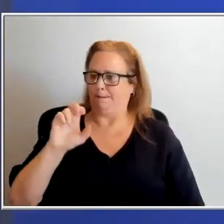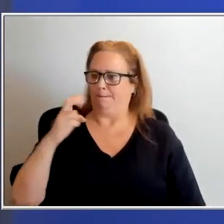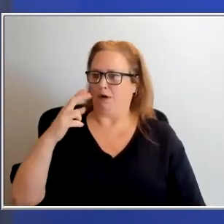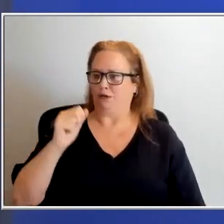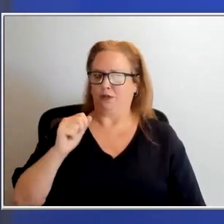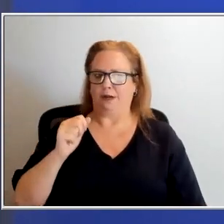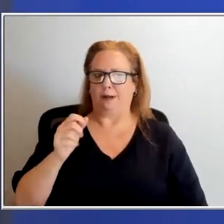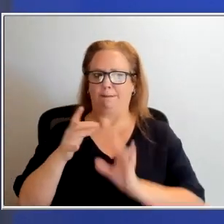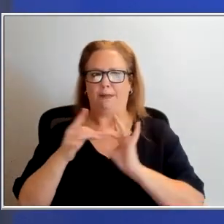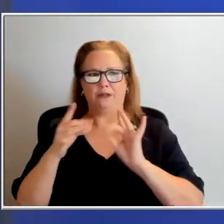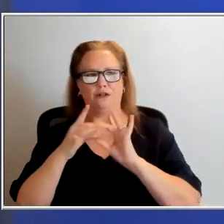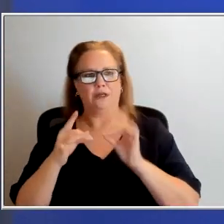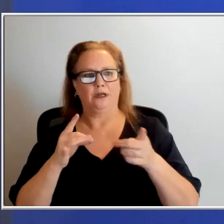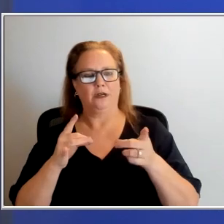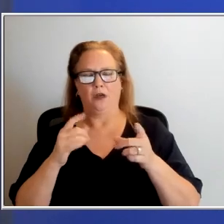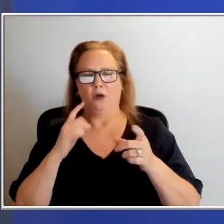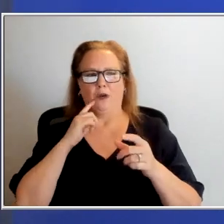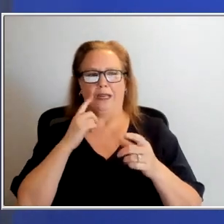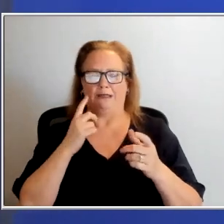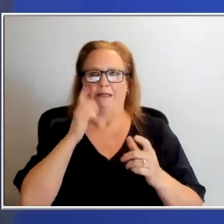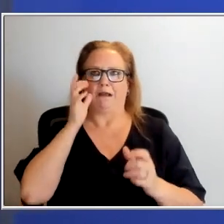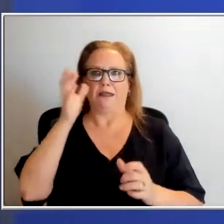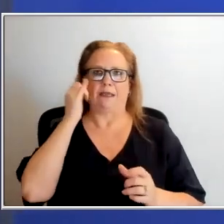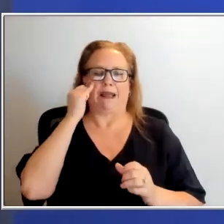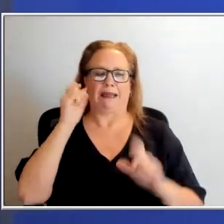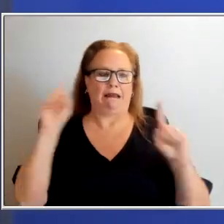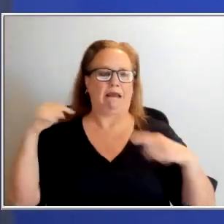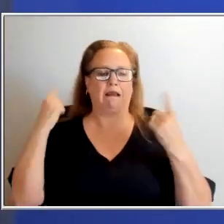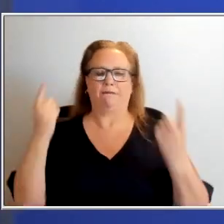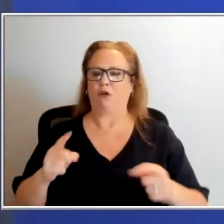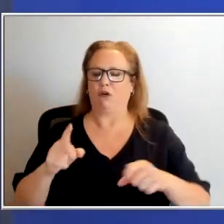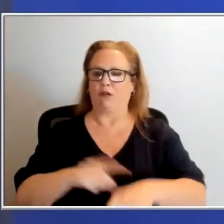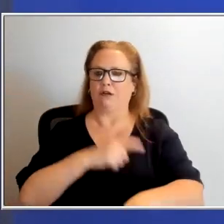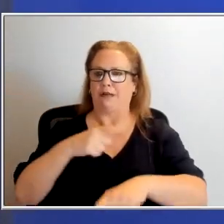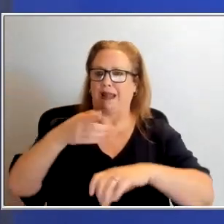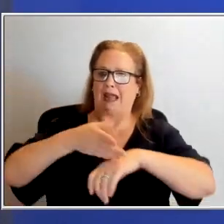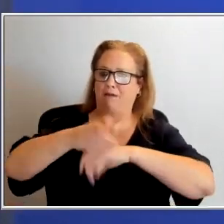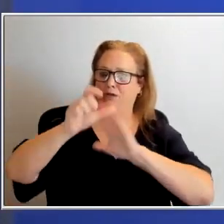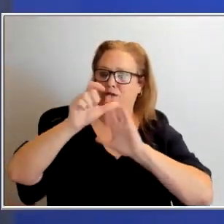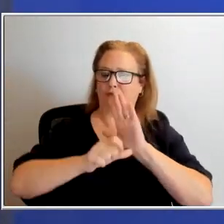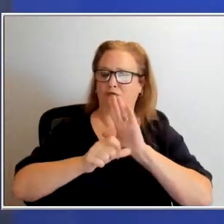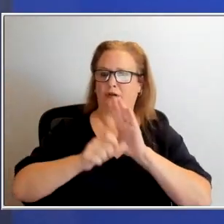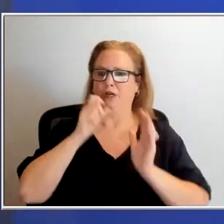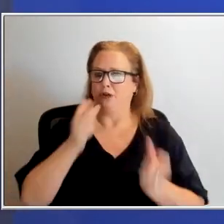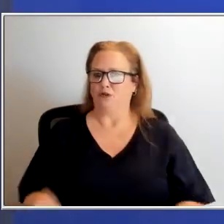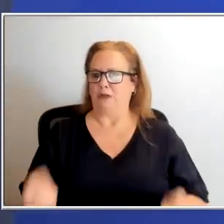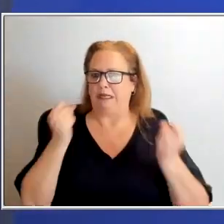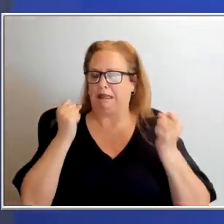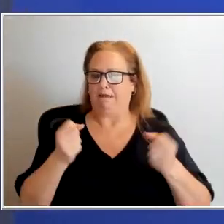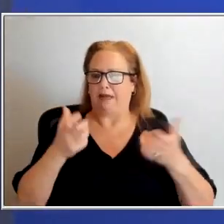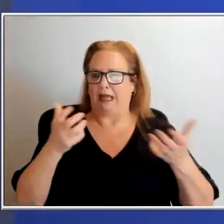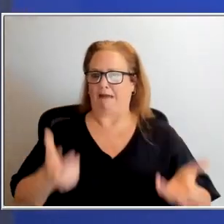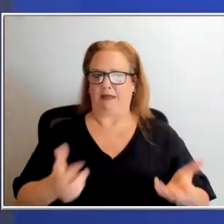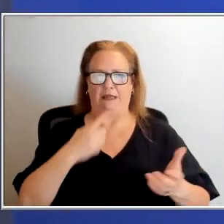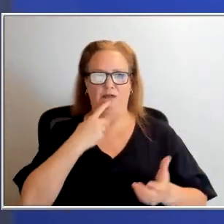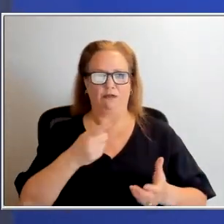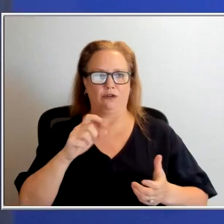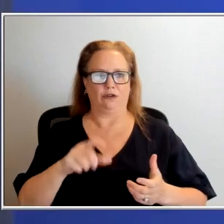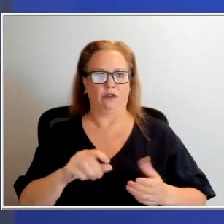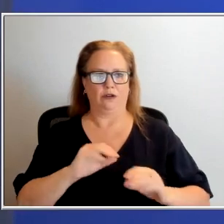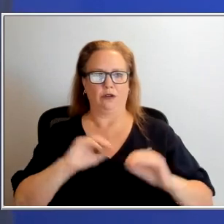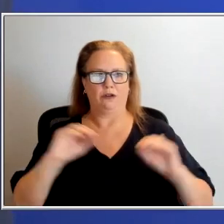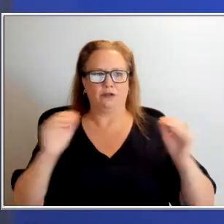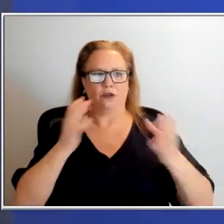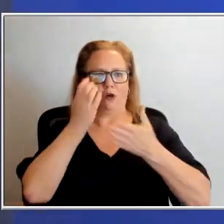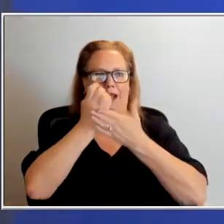interesting. We had this dogma for a long time that after a surgical procedure, you shouldn't lift something heavy. It sounds like you were told that. There's zero evidence